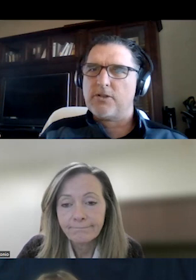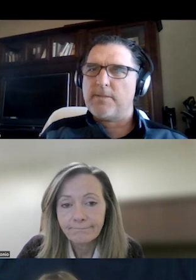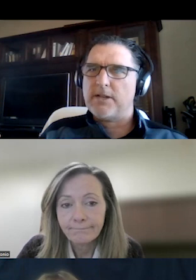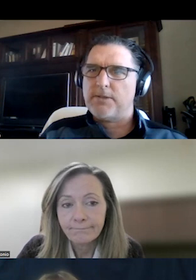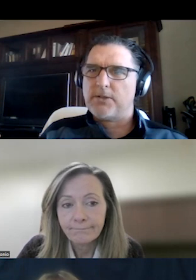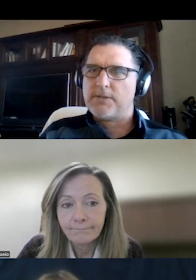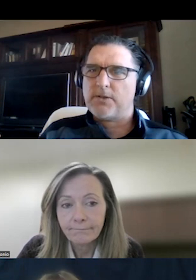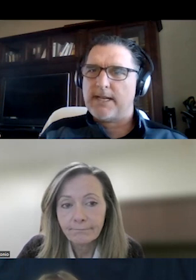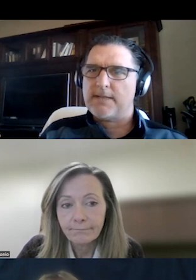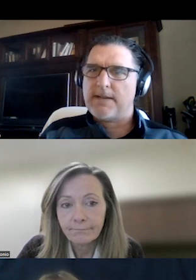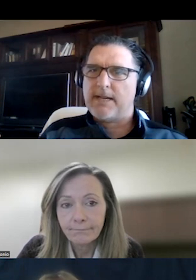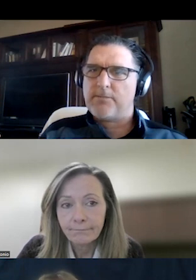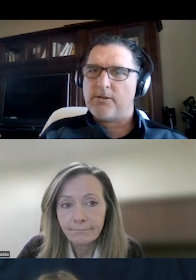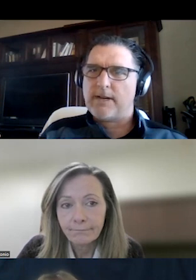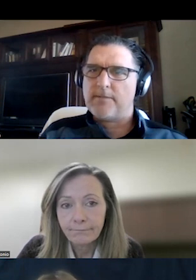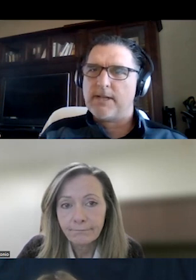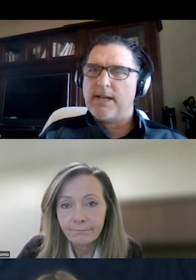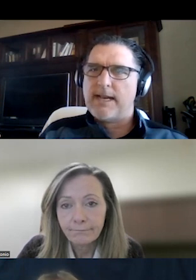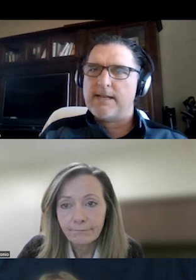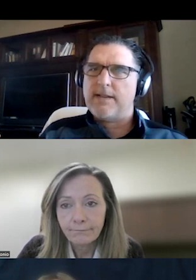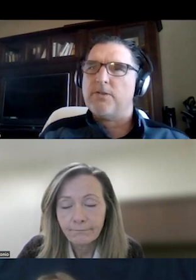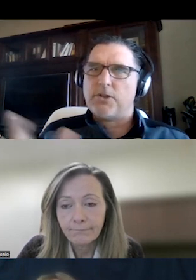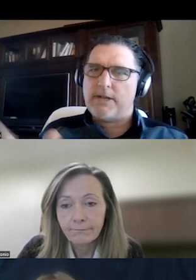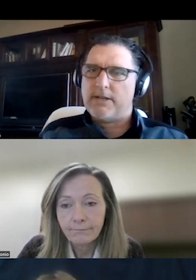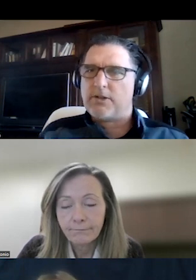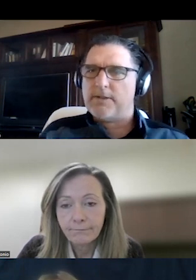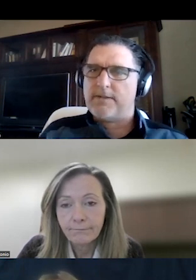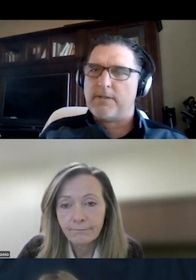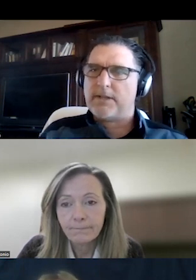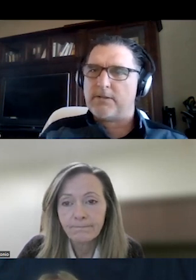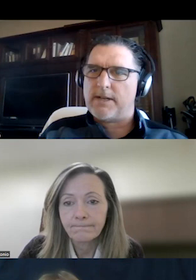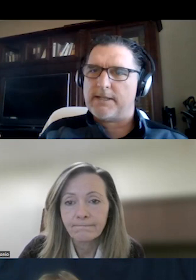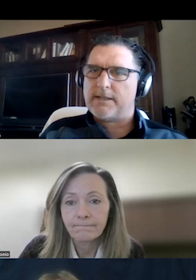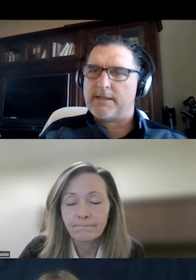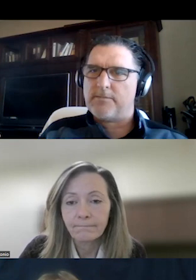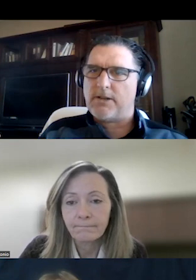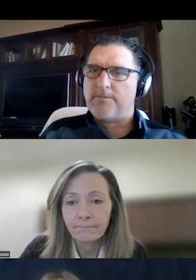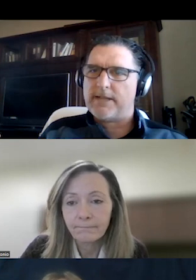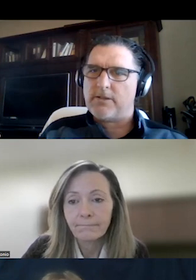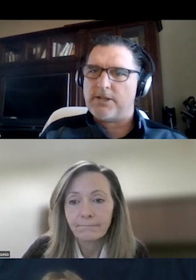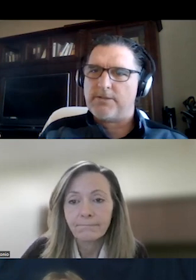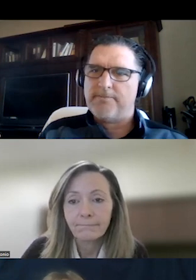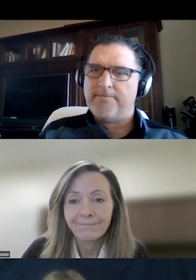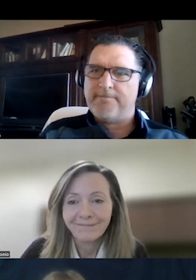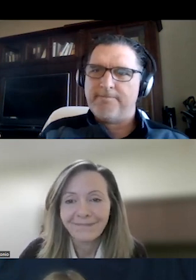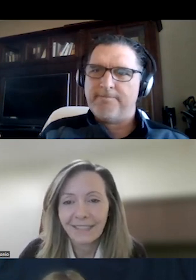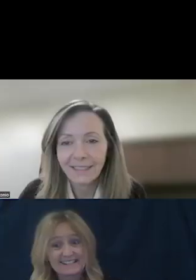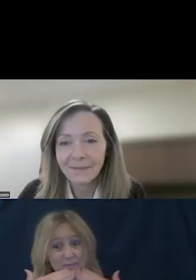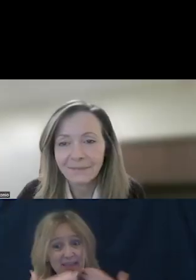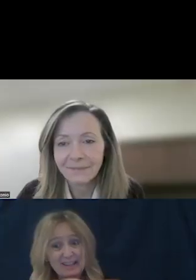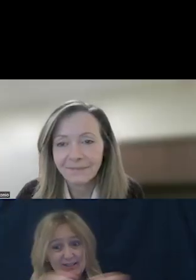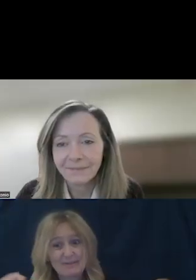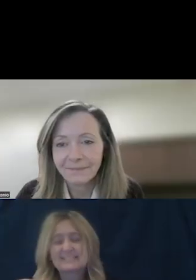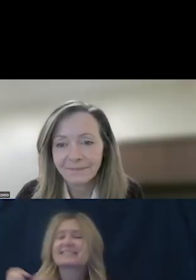it'll be a tremendous resource for states, Medicaid programs, and their journey in terms of developing their crisis system. So thanks so much.